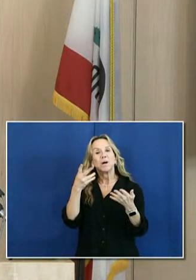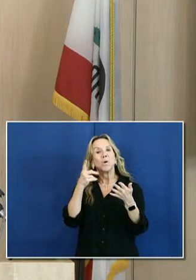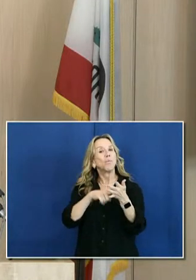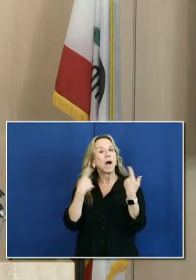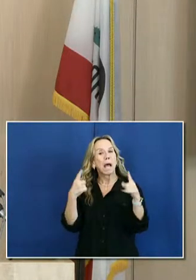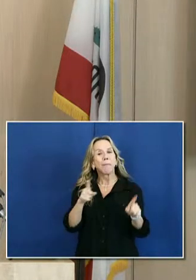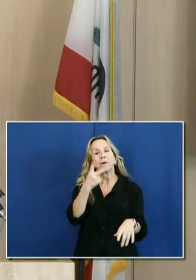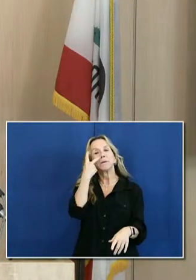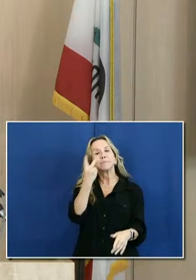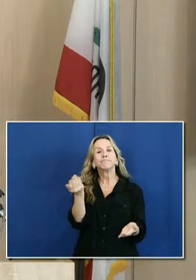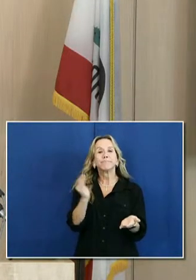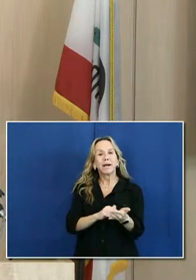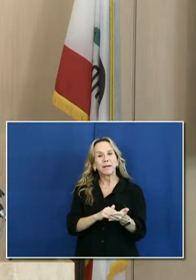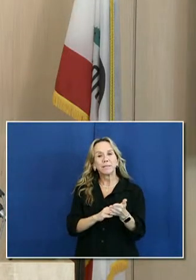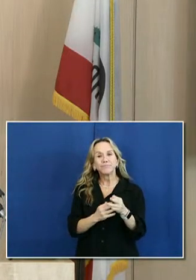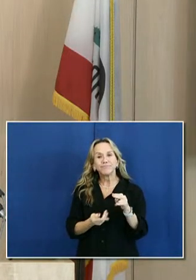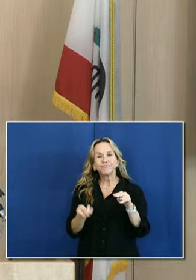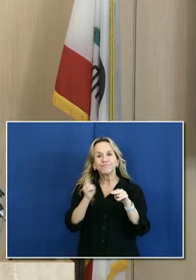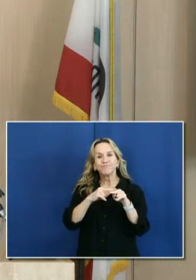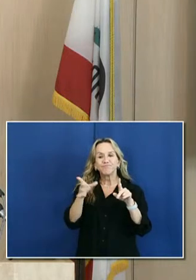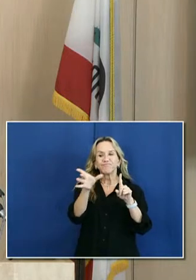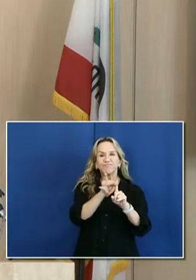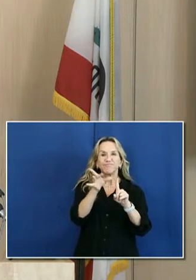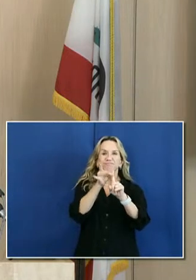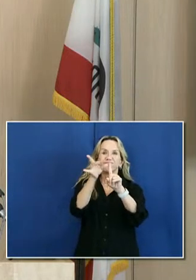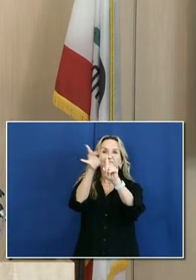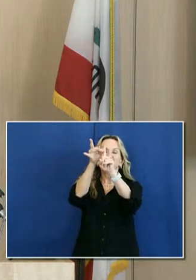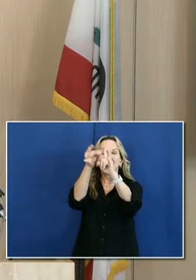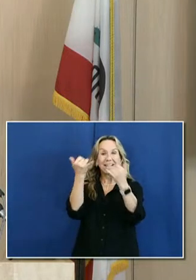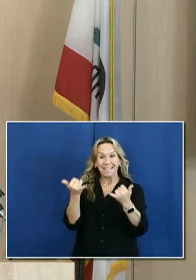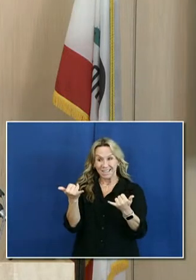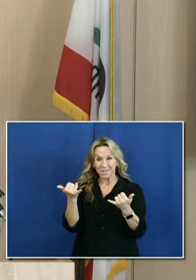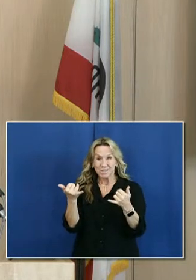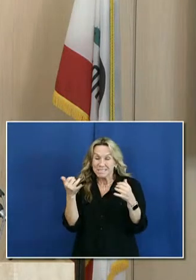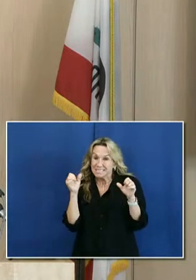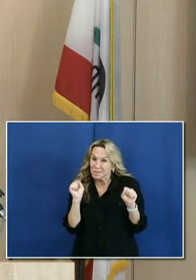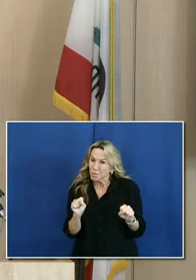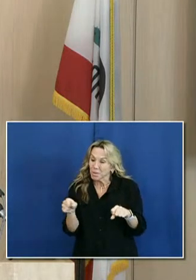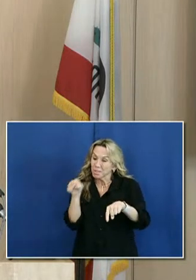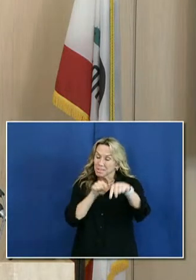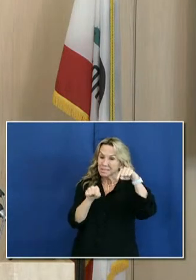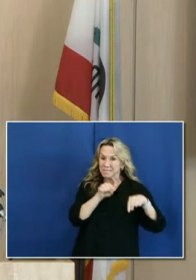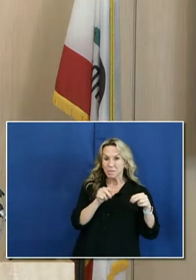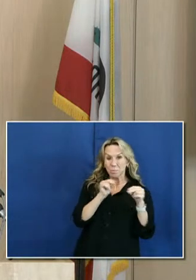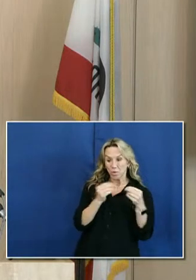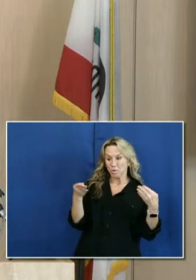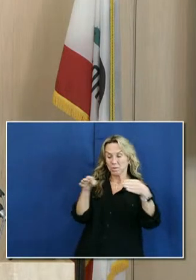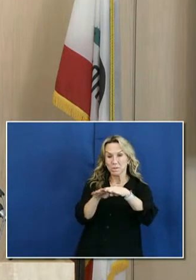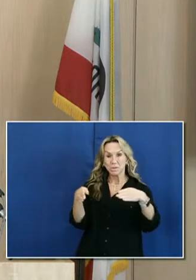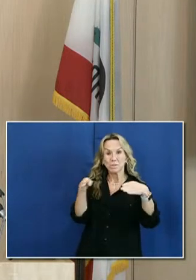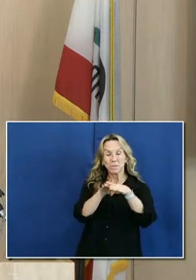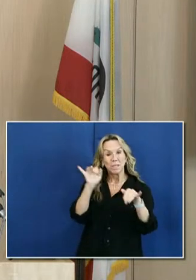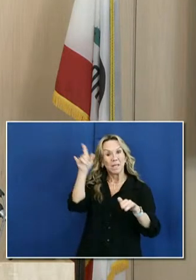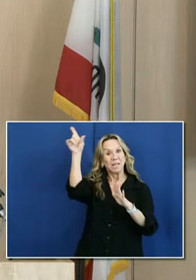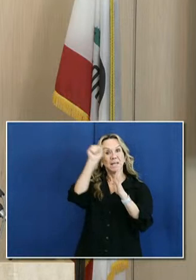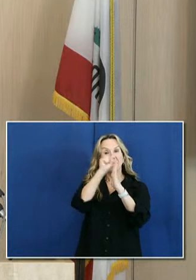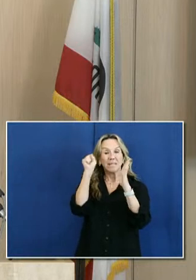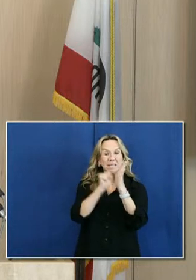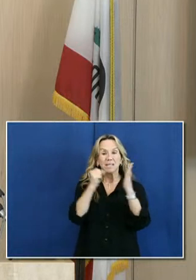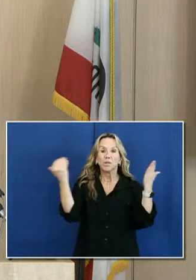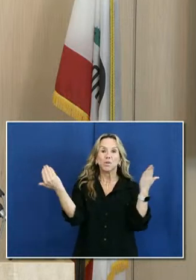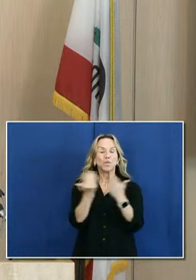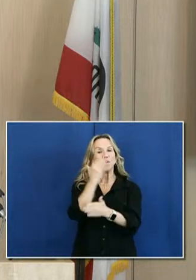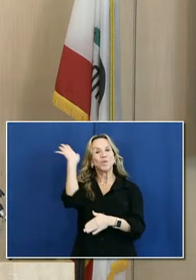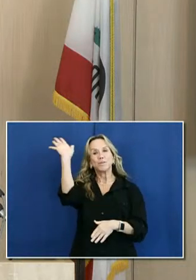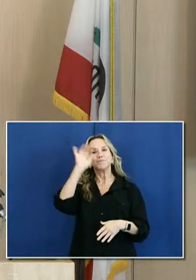again. And now we are at the risk of going backward into more restrictions as mandated by the state's new color-coded